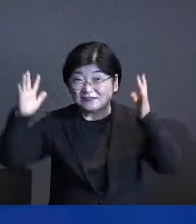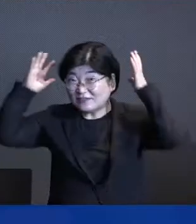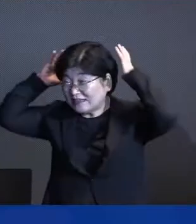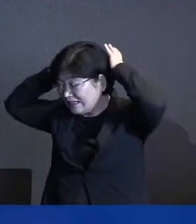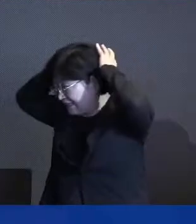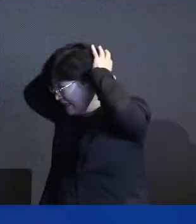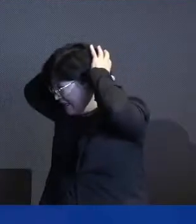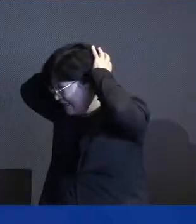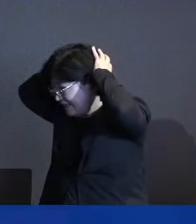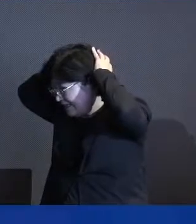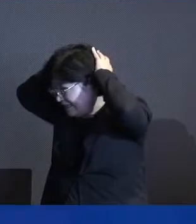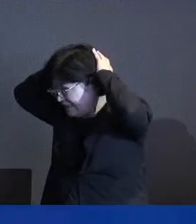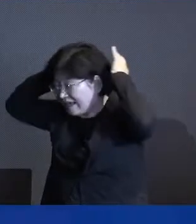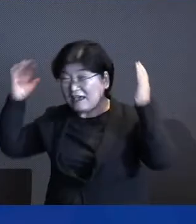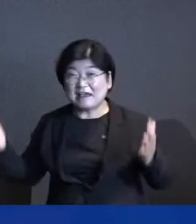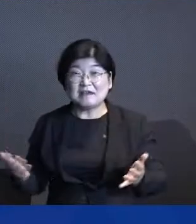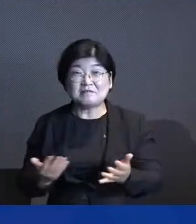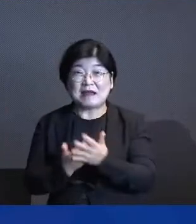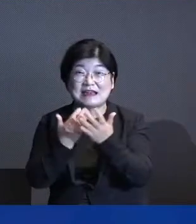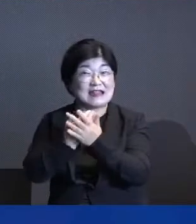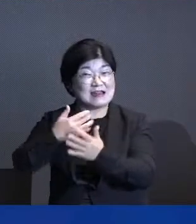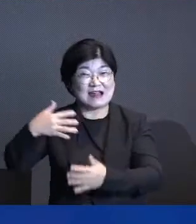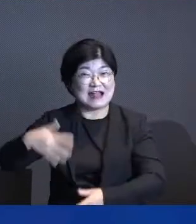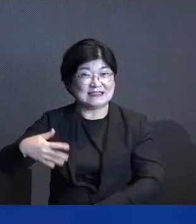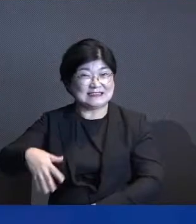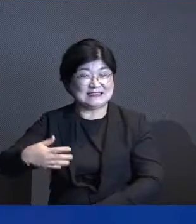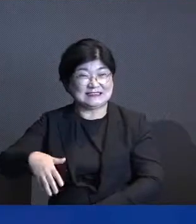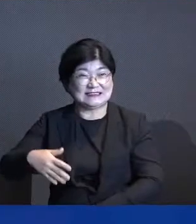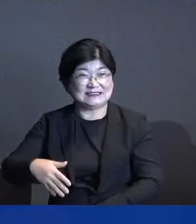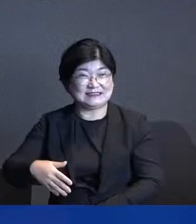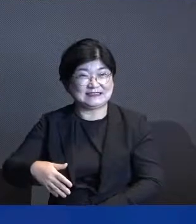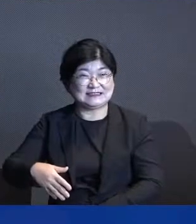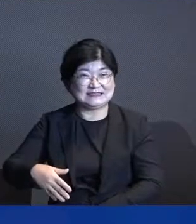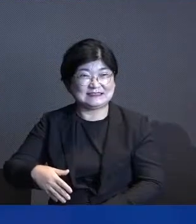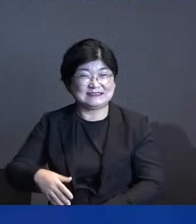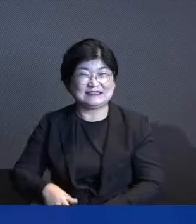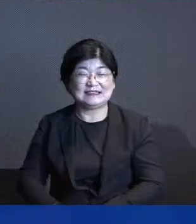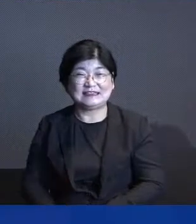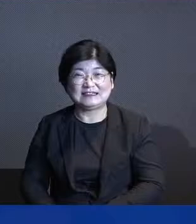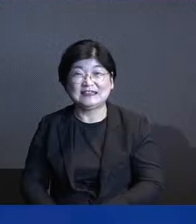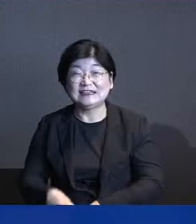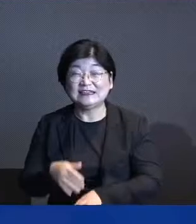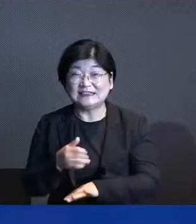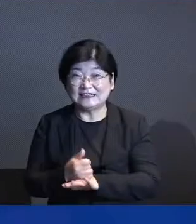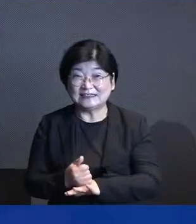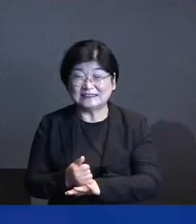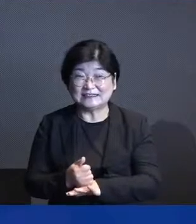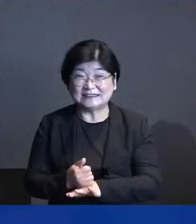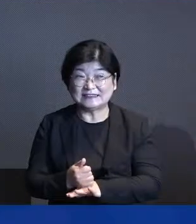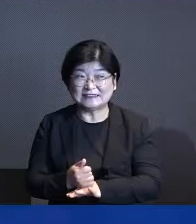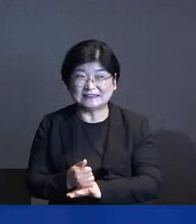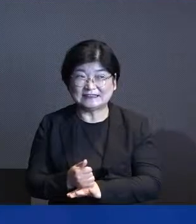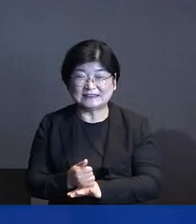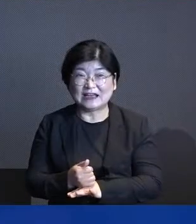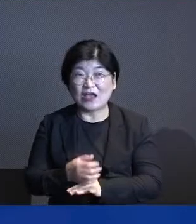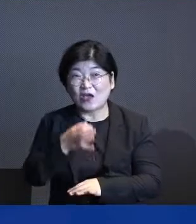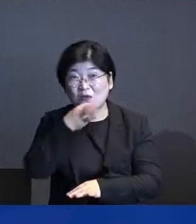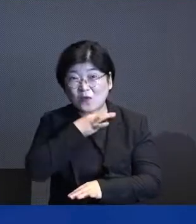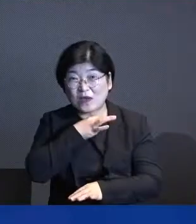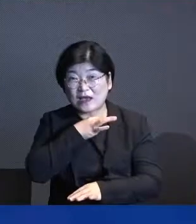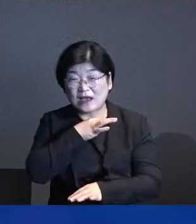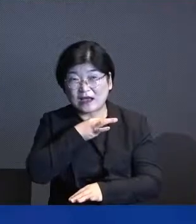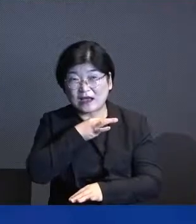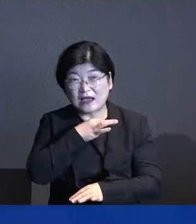and when our brains become more effective and efficient, we just